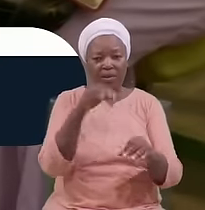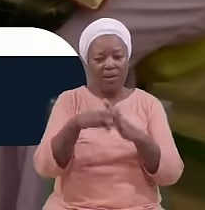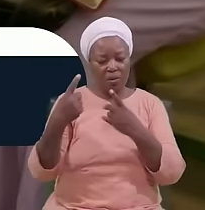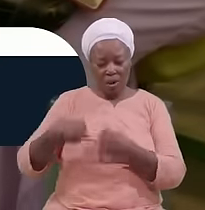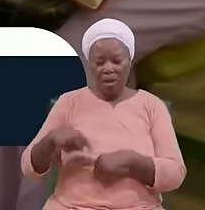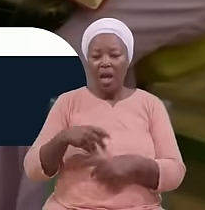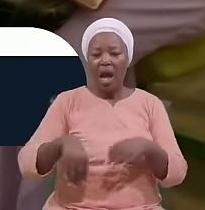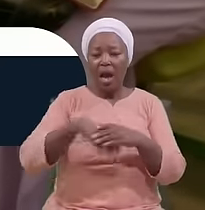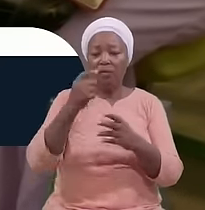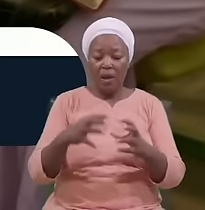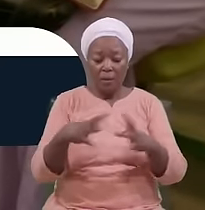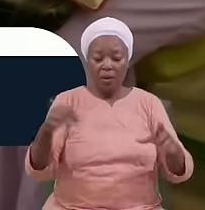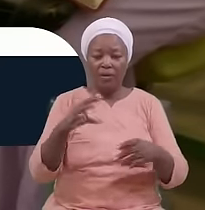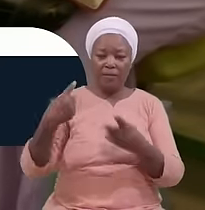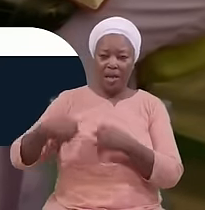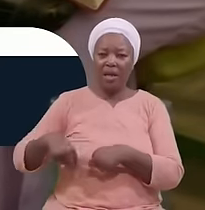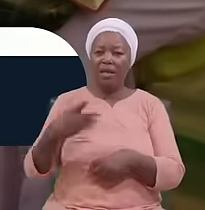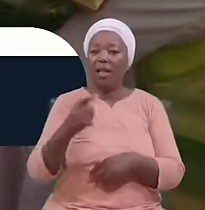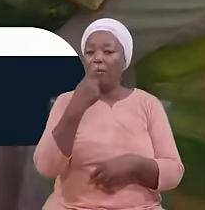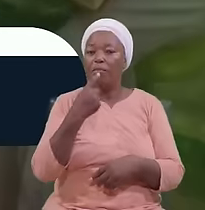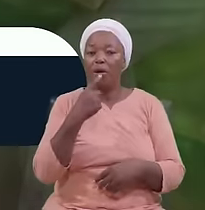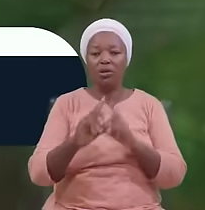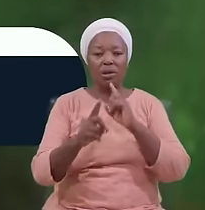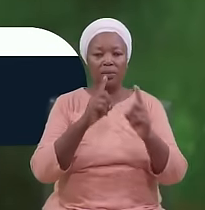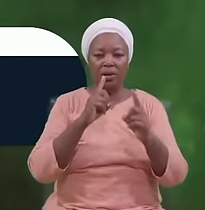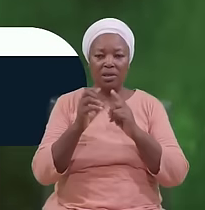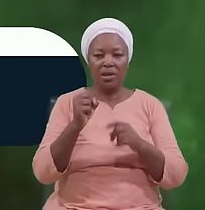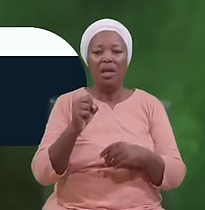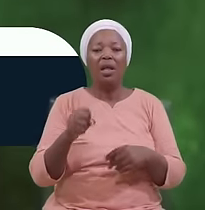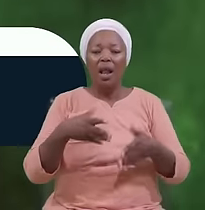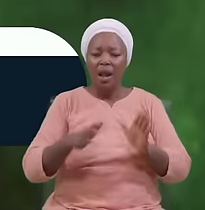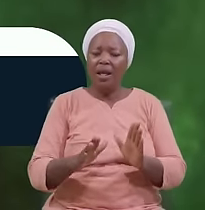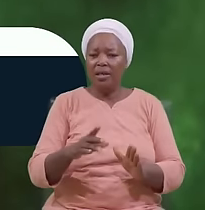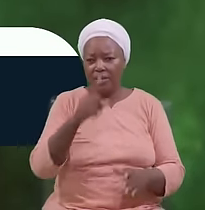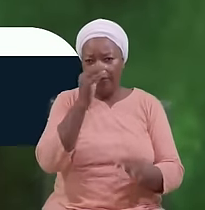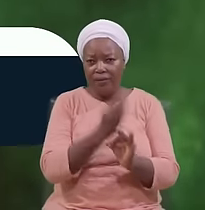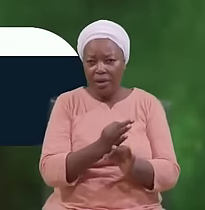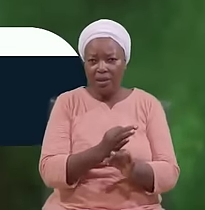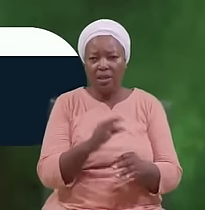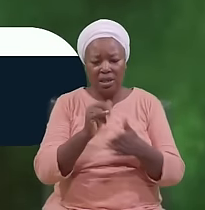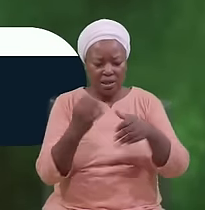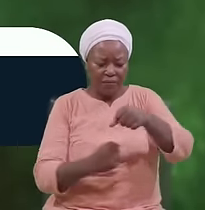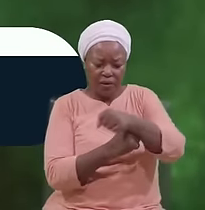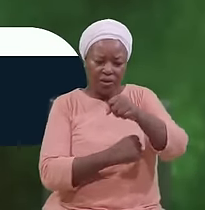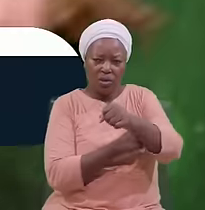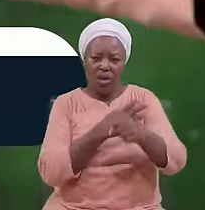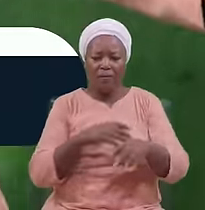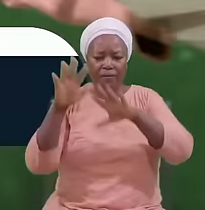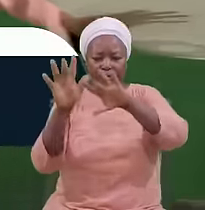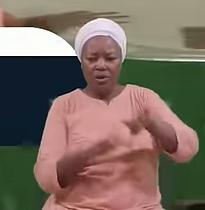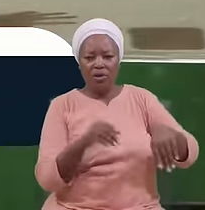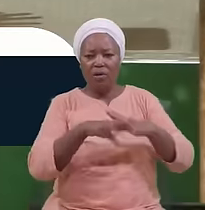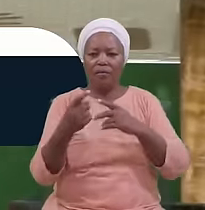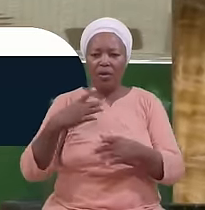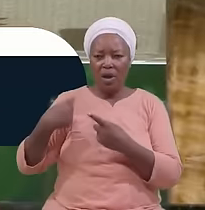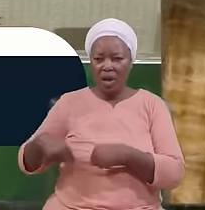of the abundance of the heart, the mouth speaks. Let faith be at the foundation, at the fountain of your heart. And it